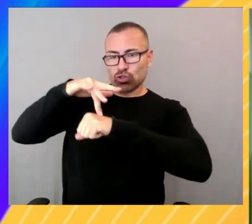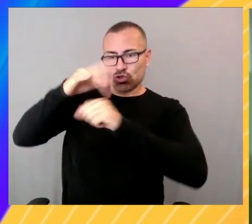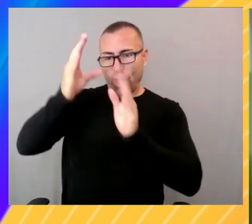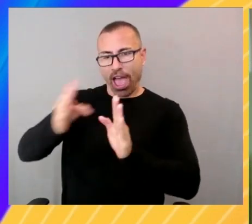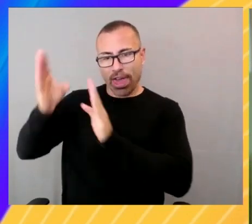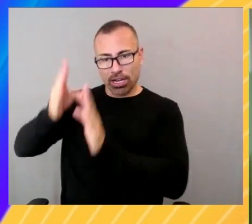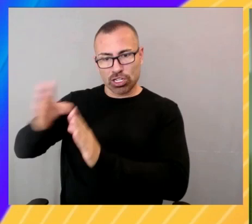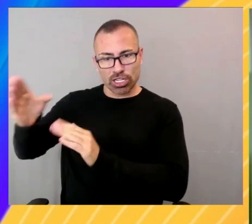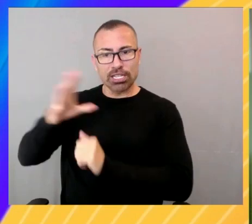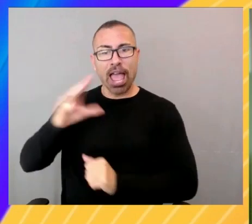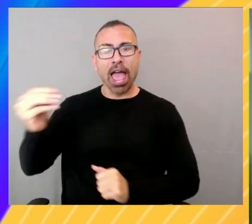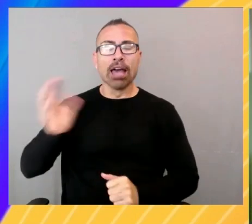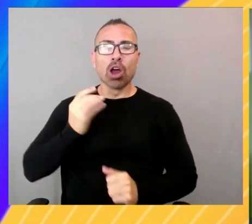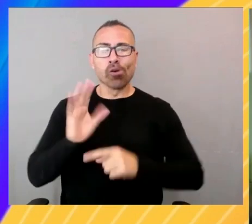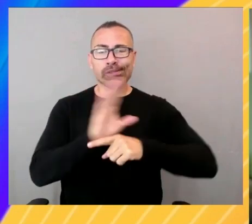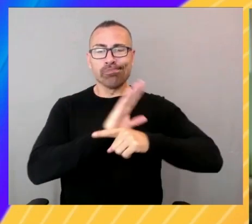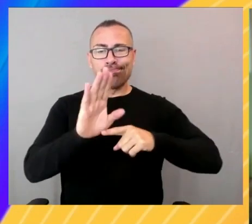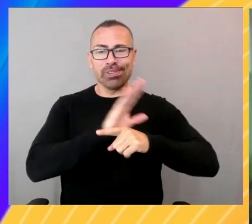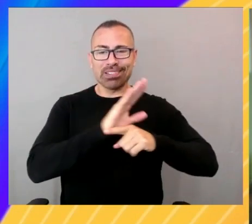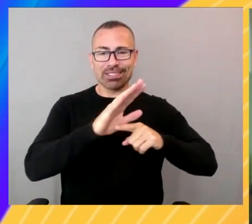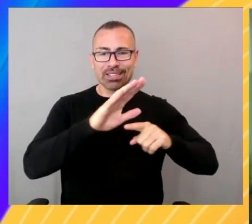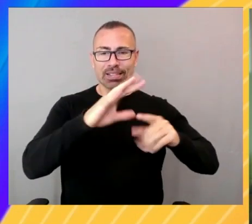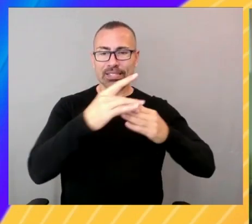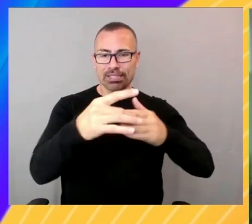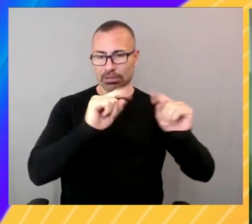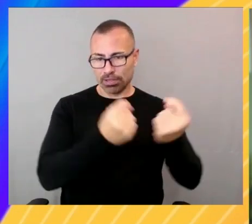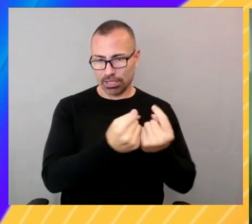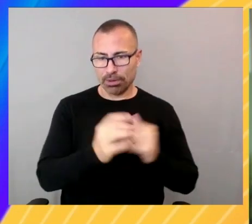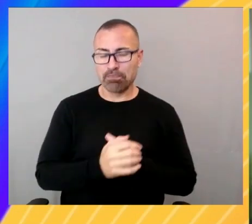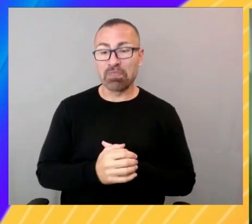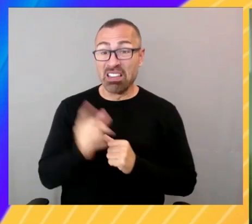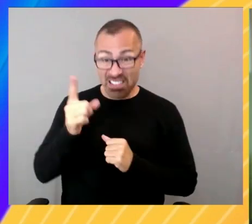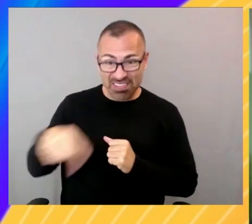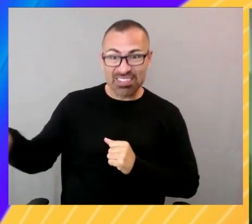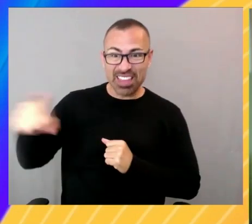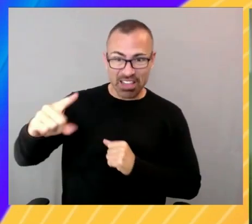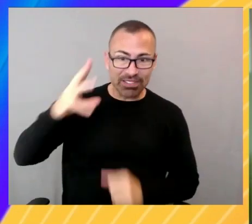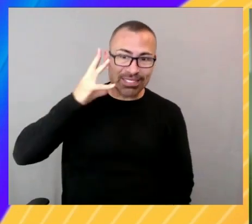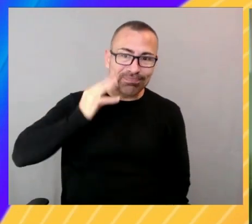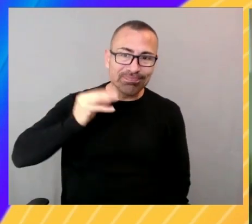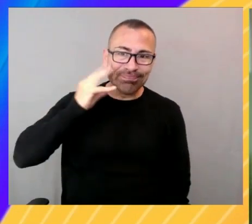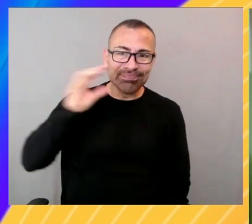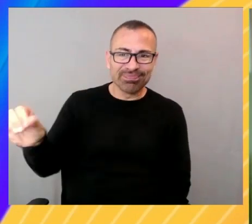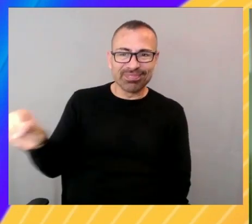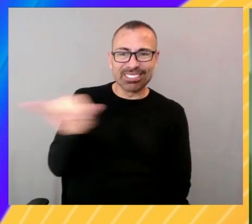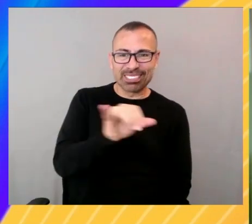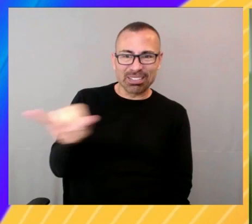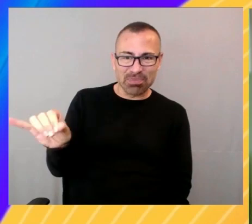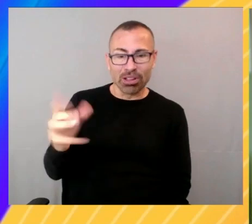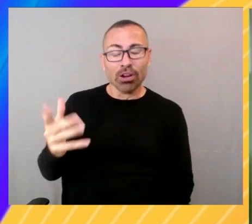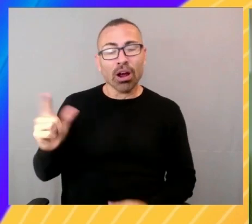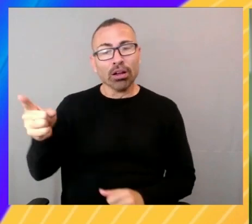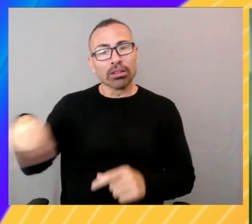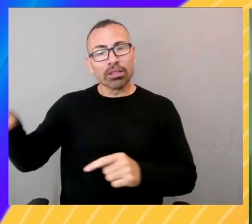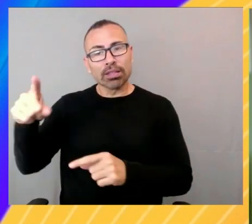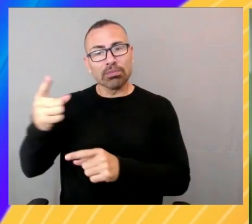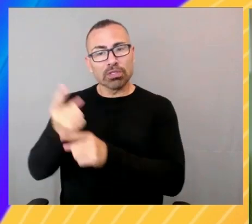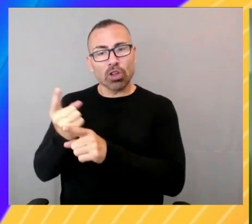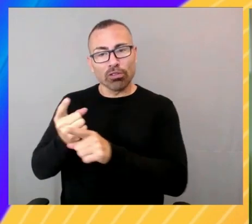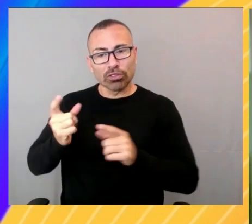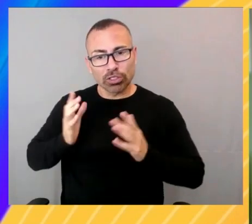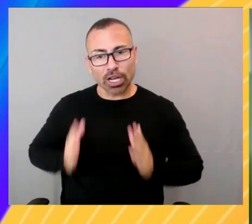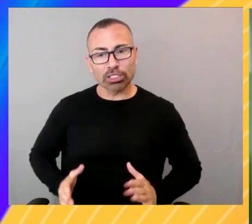transformations as customers, many in government. So we have state, local government, education, US federal